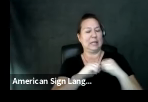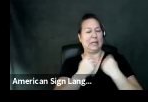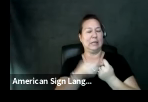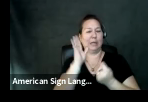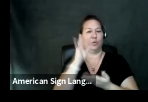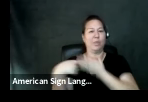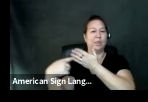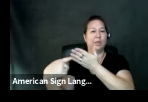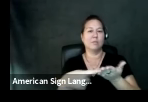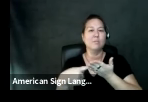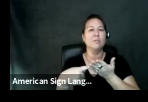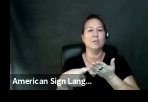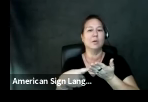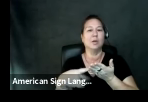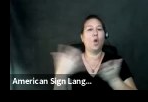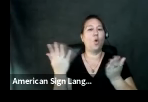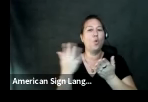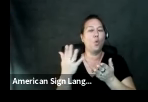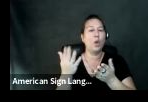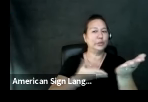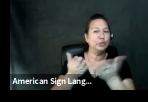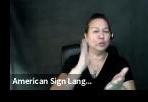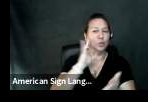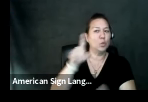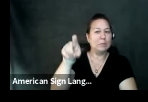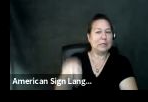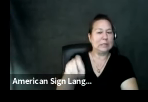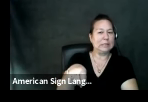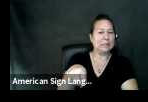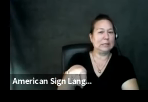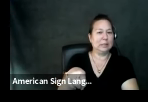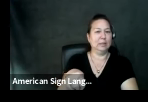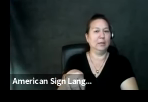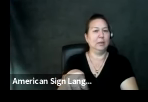determining which services will be needed, as I mentioned before, for the student to make